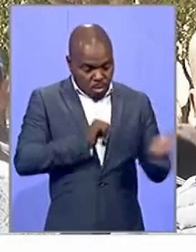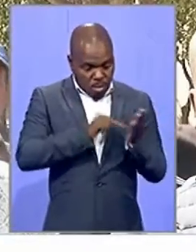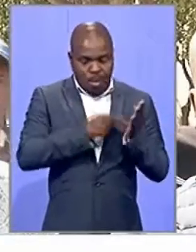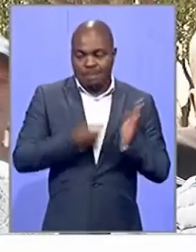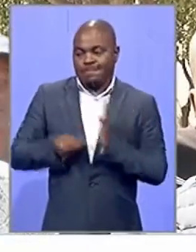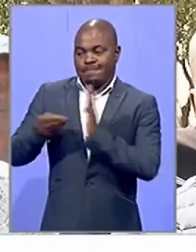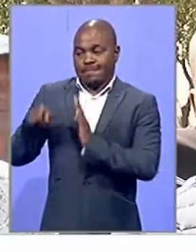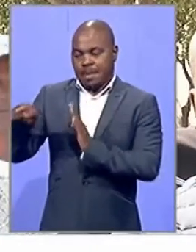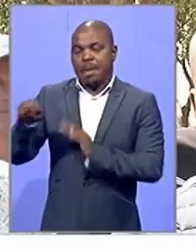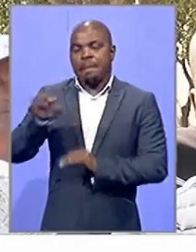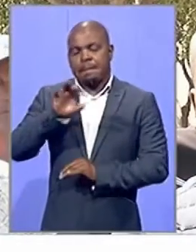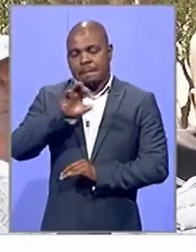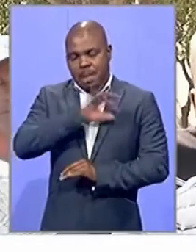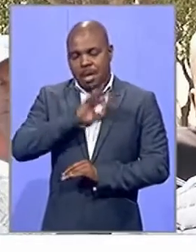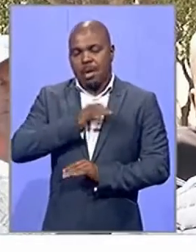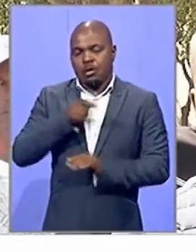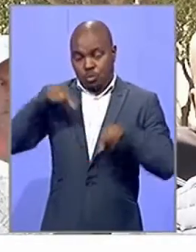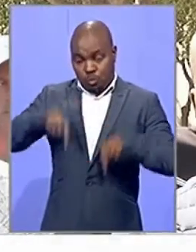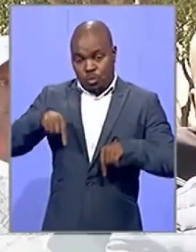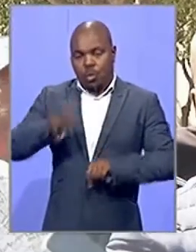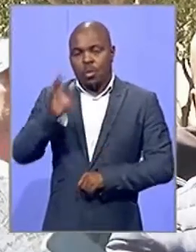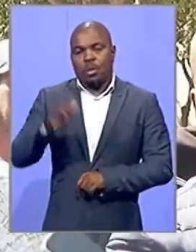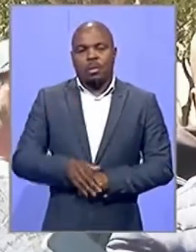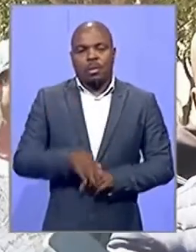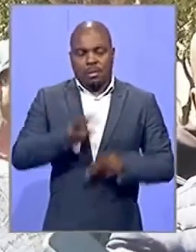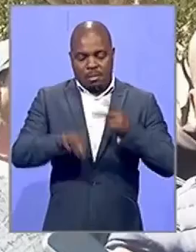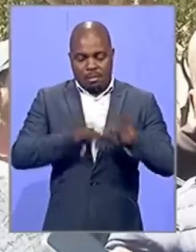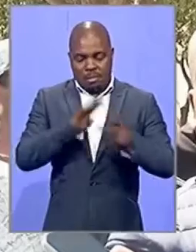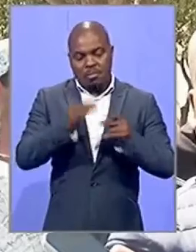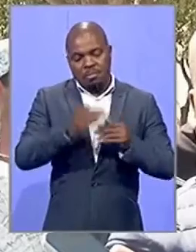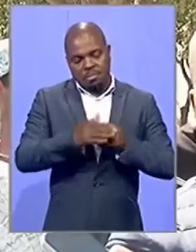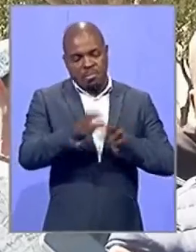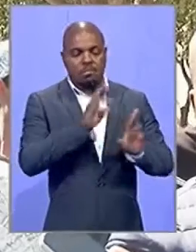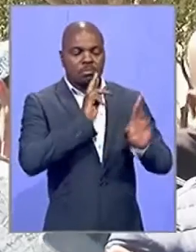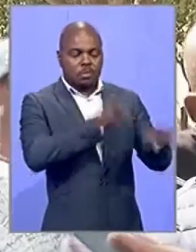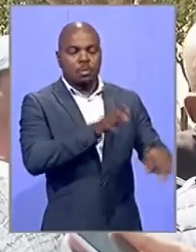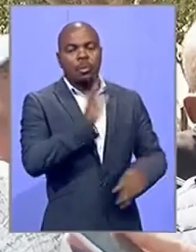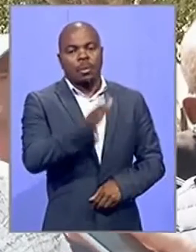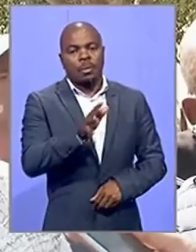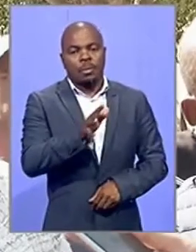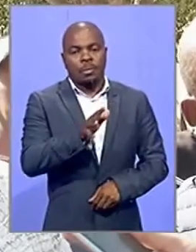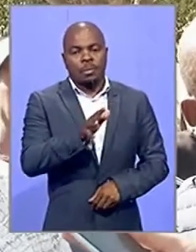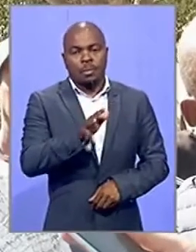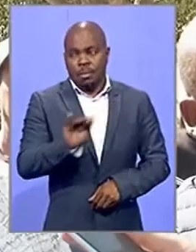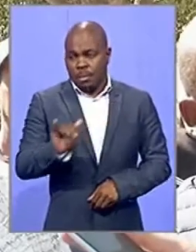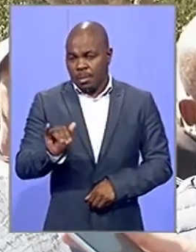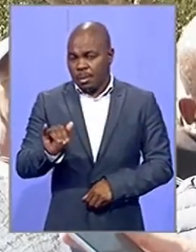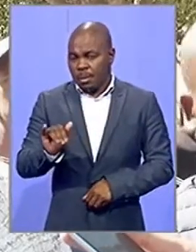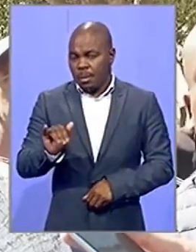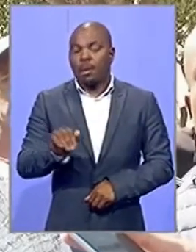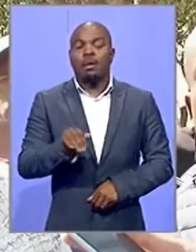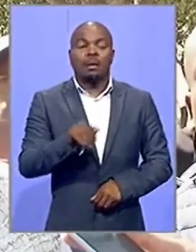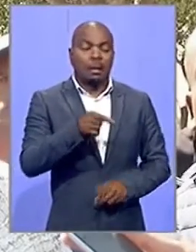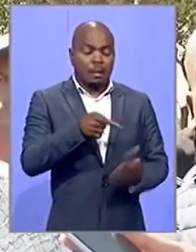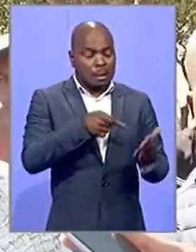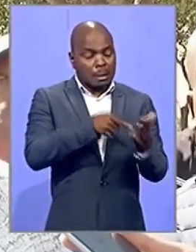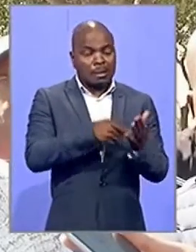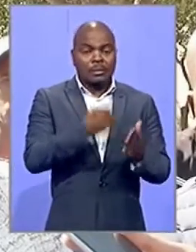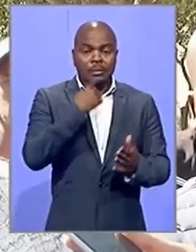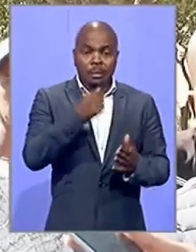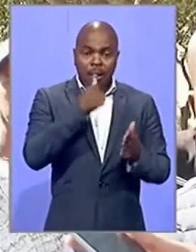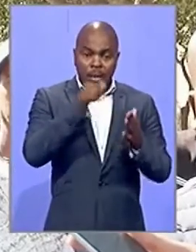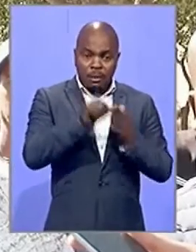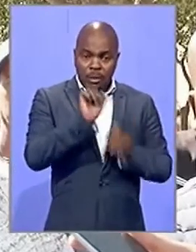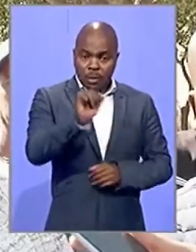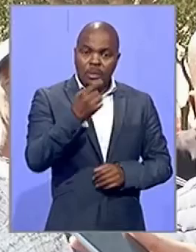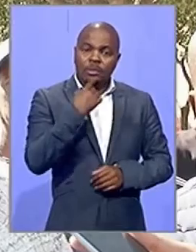mayor before the end of today, and we'll duly respond to It says there in your letter